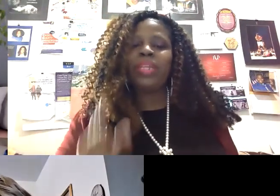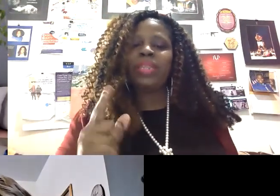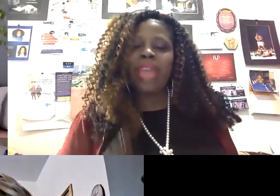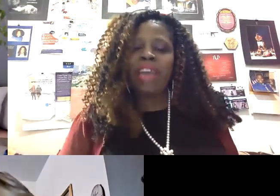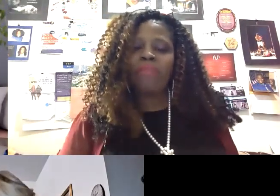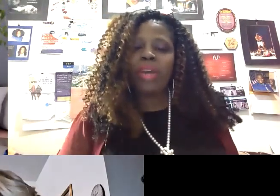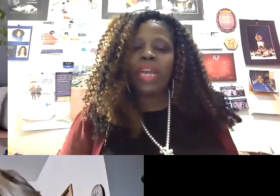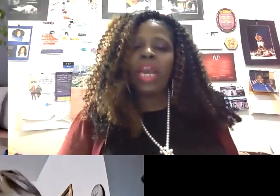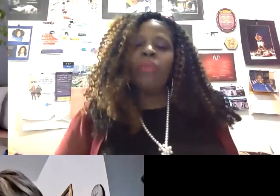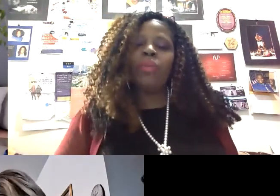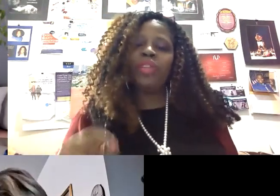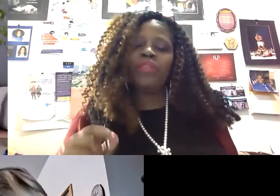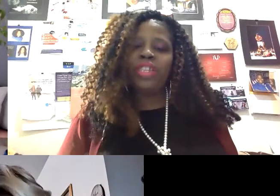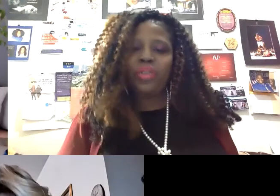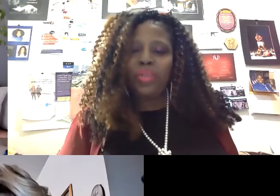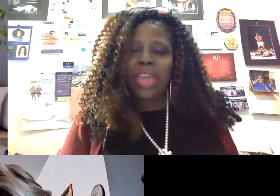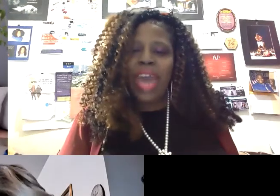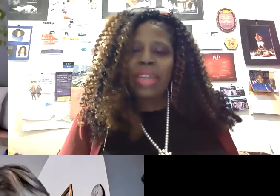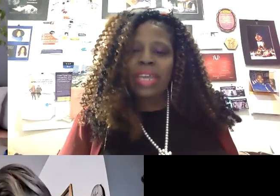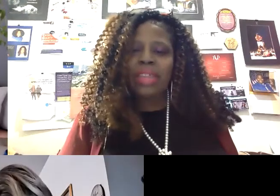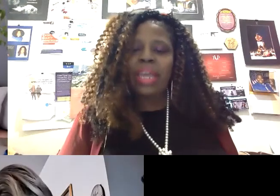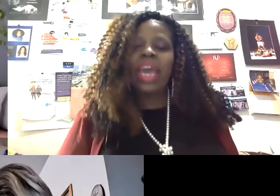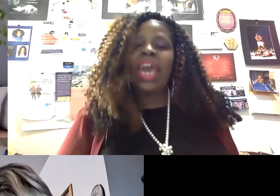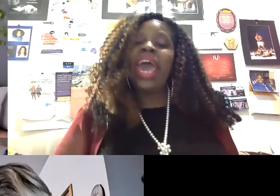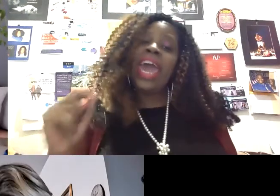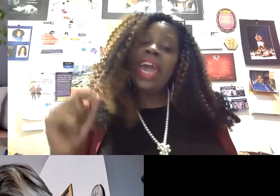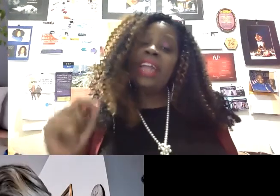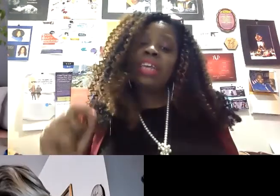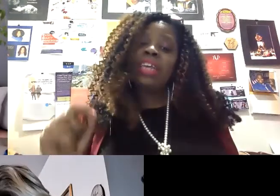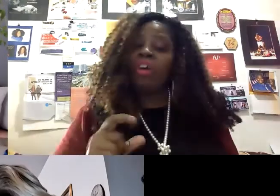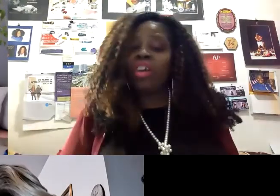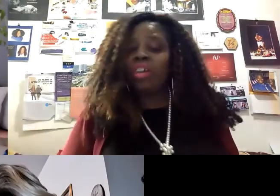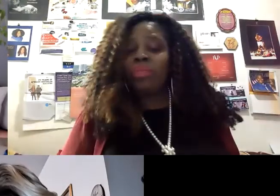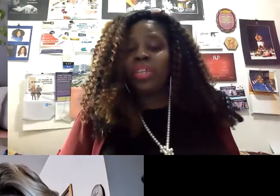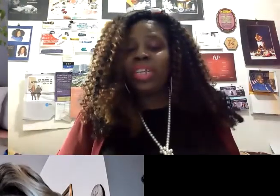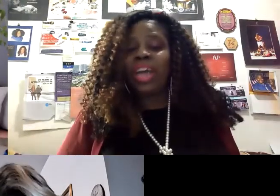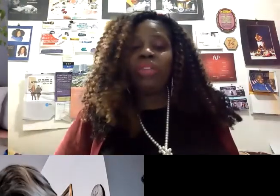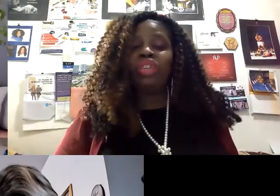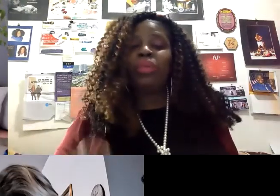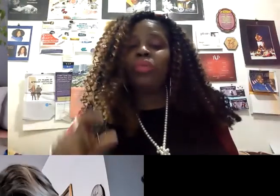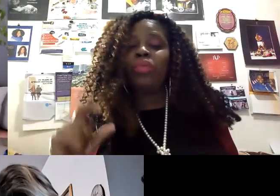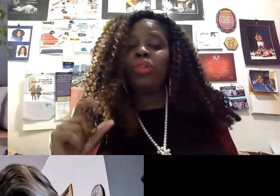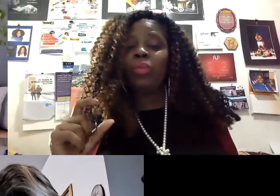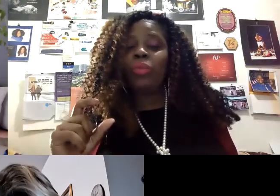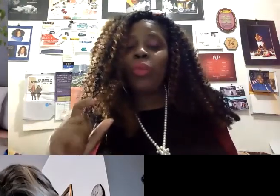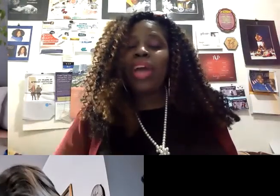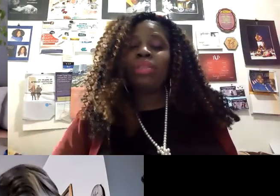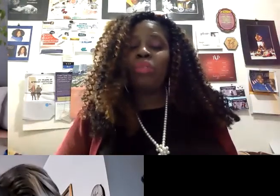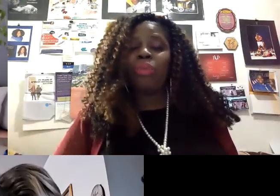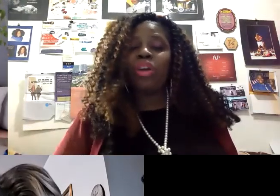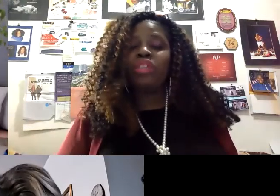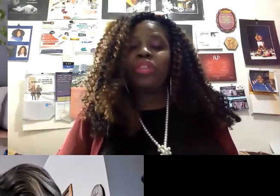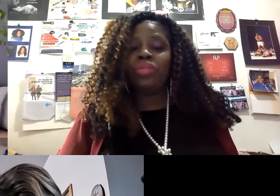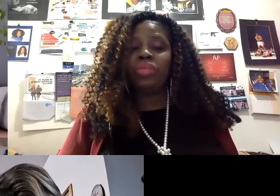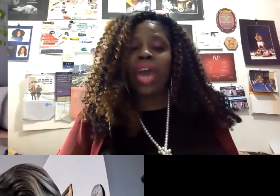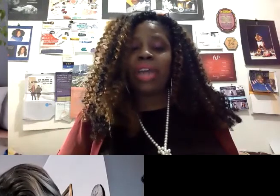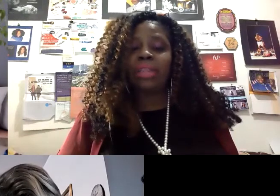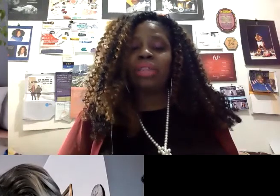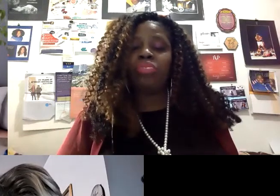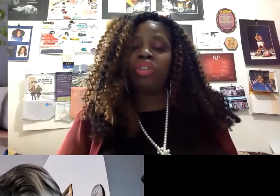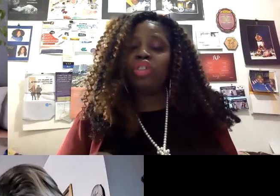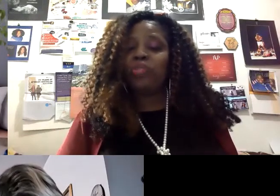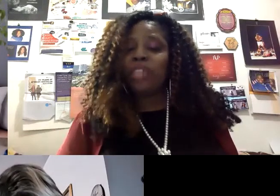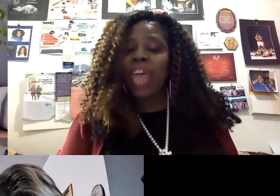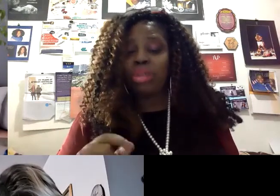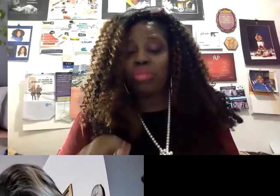We want to save money. We want to reduce taxes. And in our community, not only do we, why it's so important to reduce taxes,